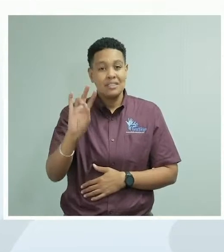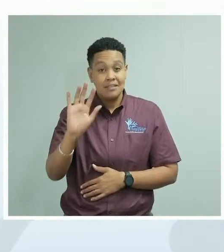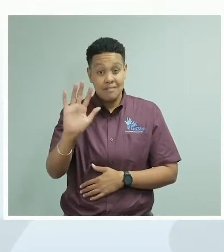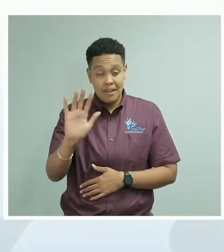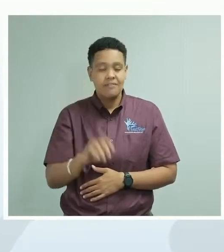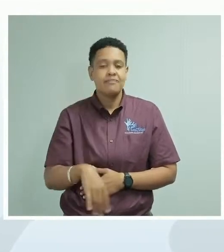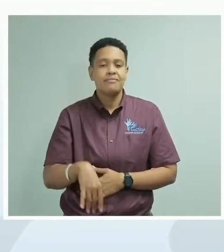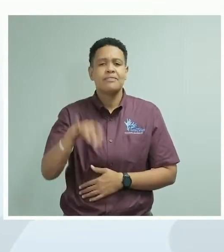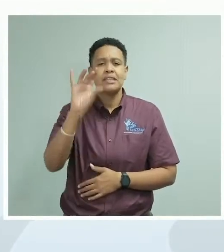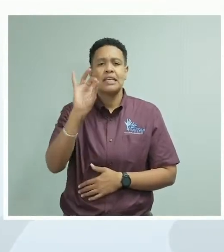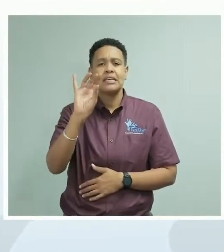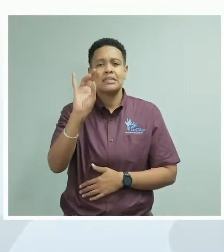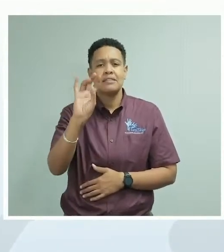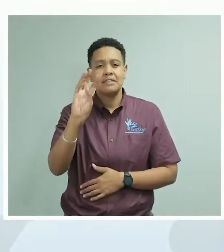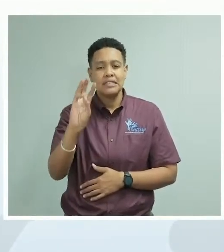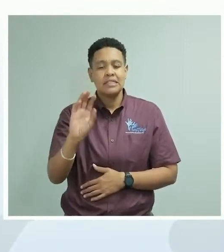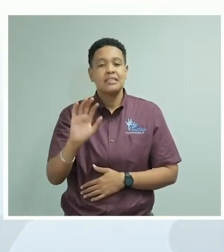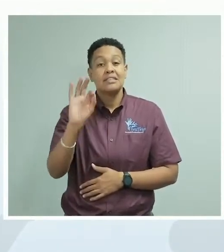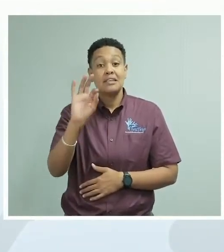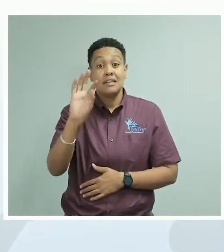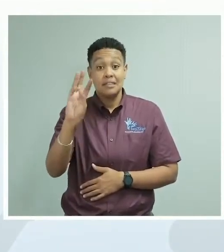876-926-9375,